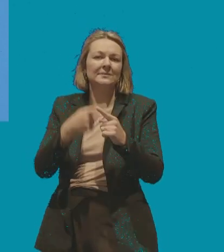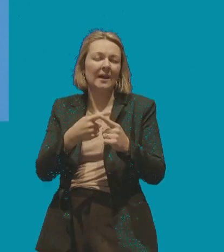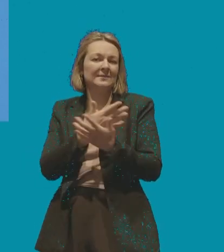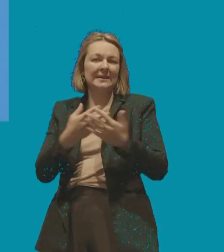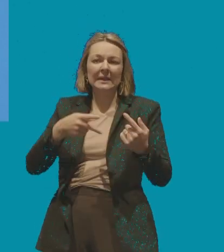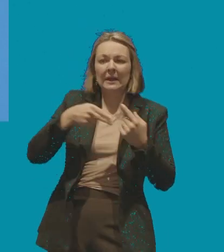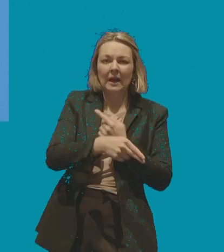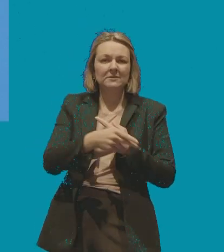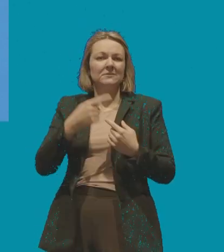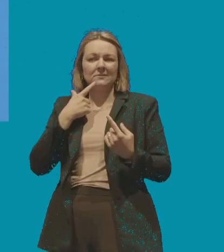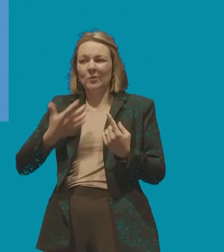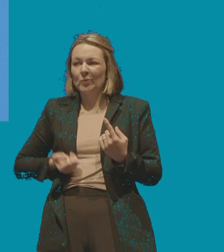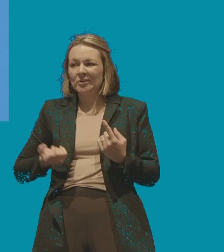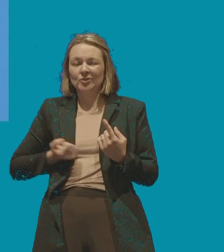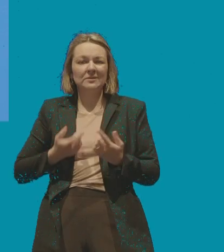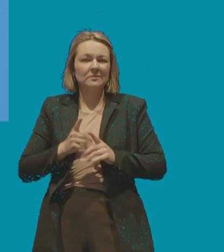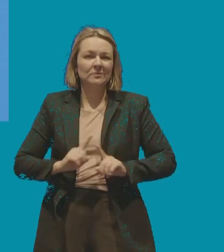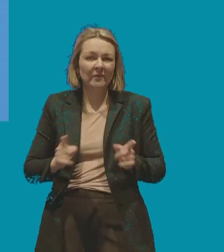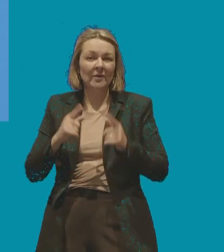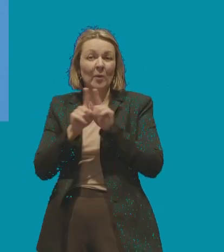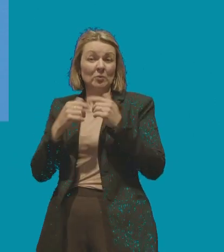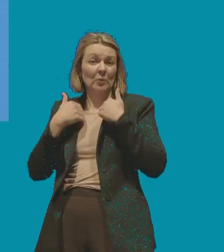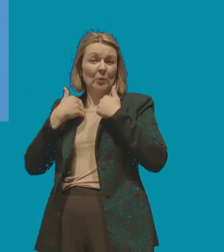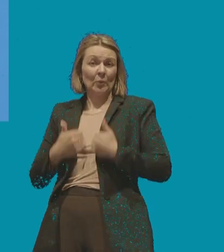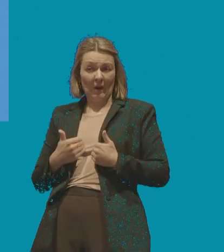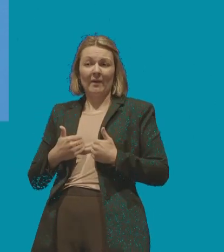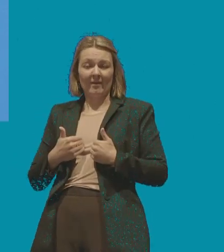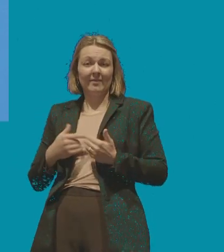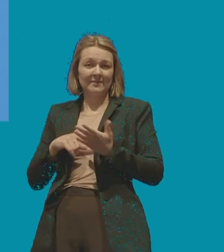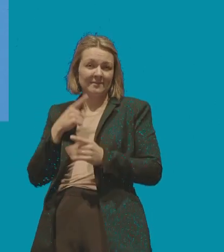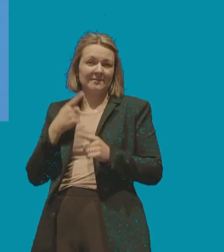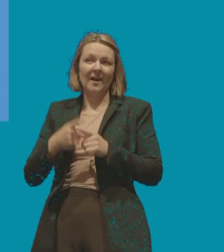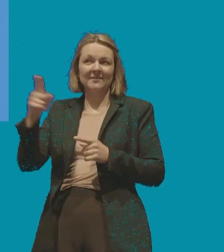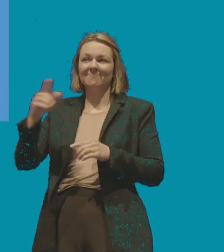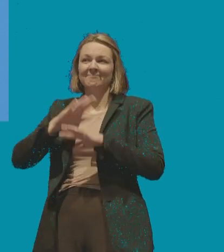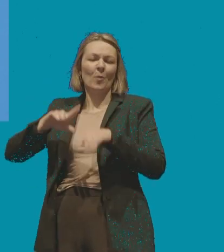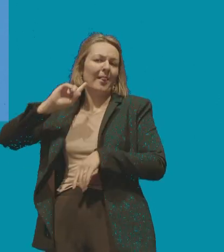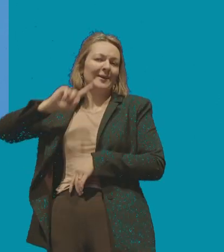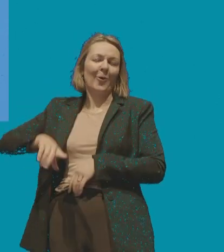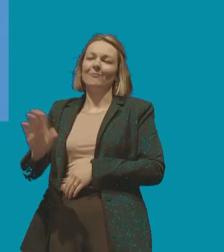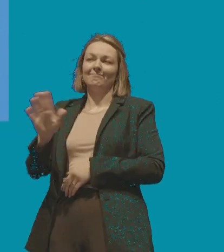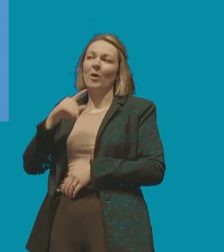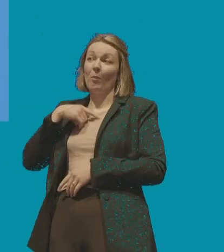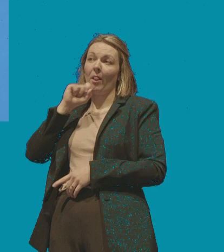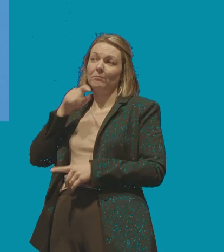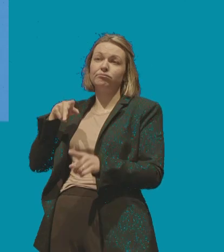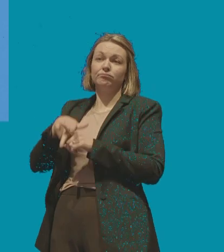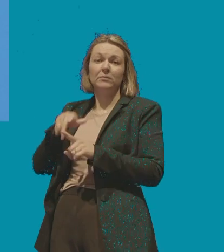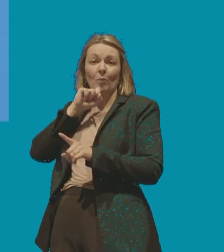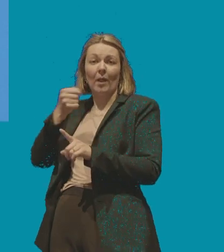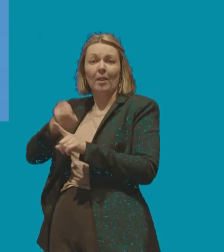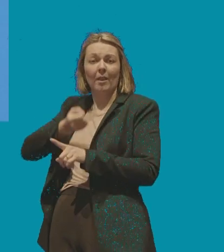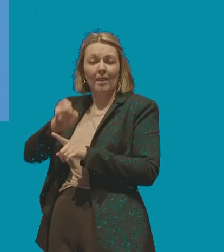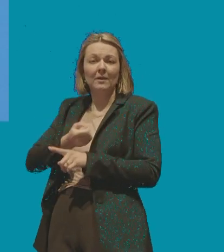gains with taxes on wages, and for wealth taxes that the rich can't dodge. Instead of cutting HMRC staff, now is